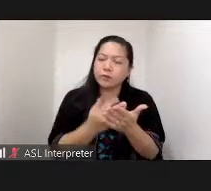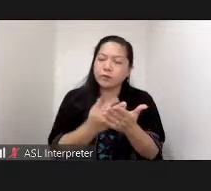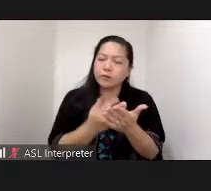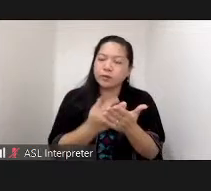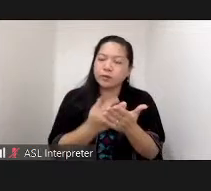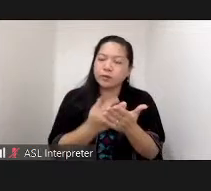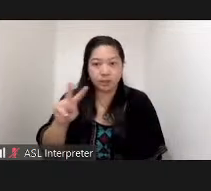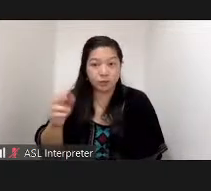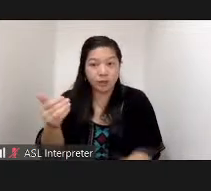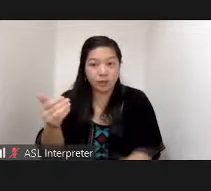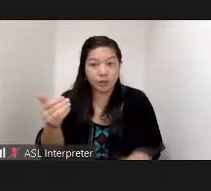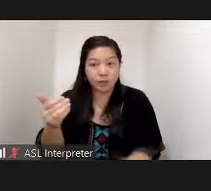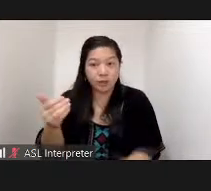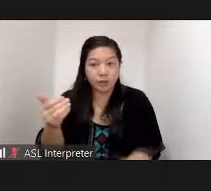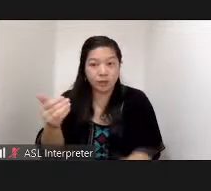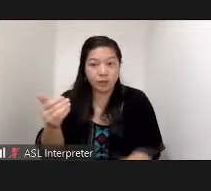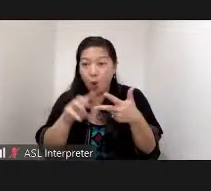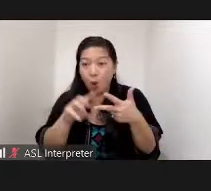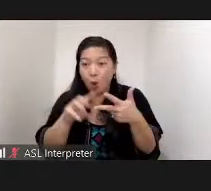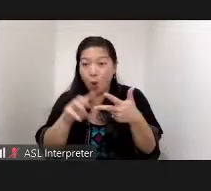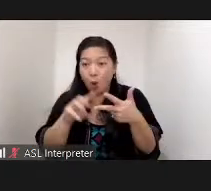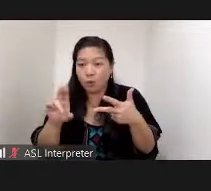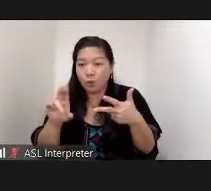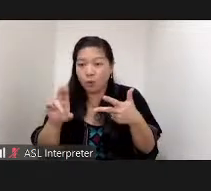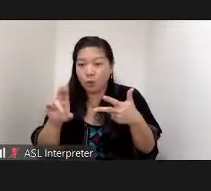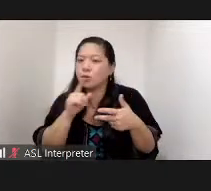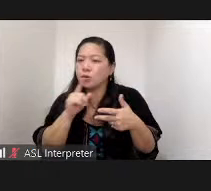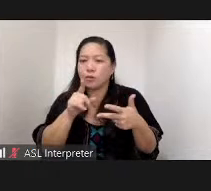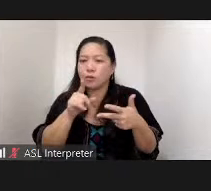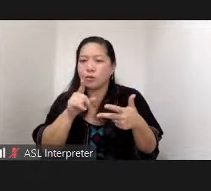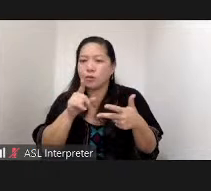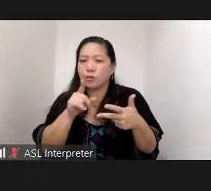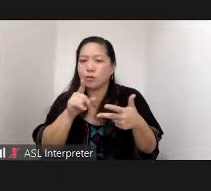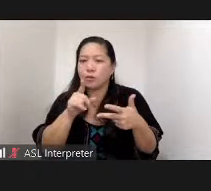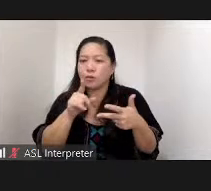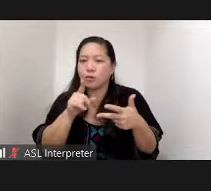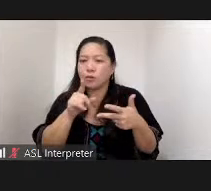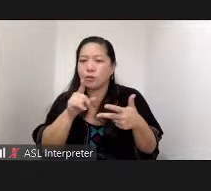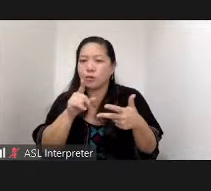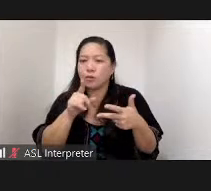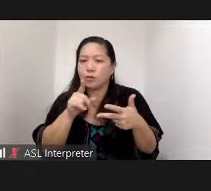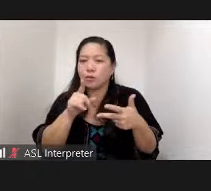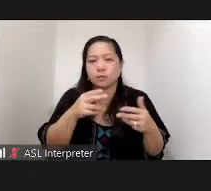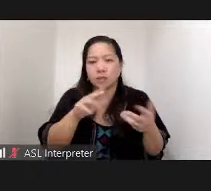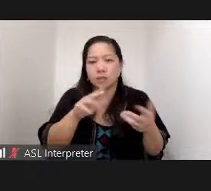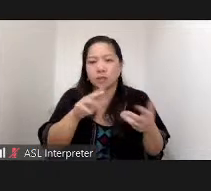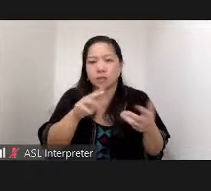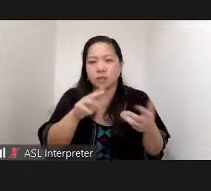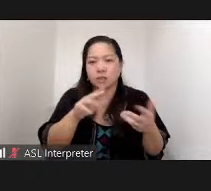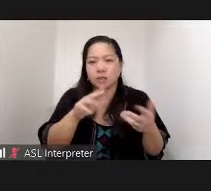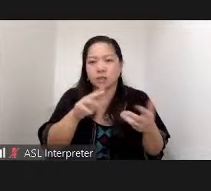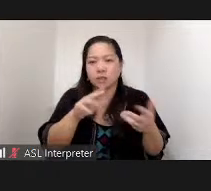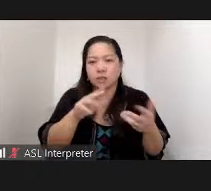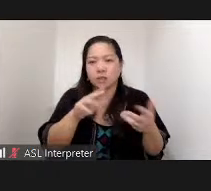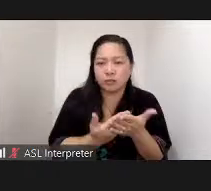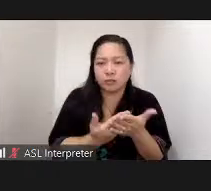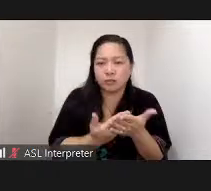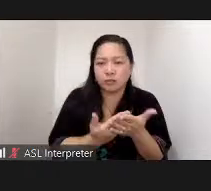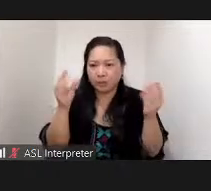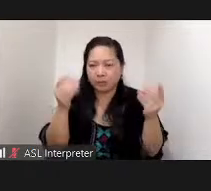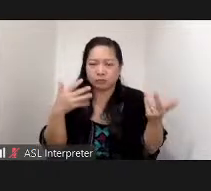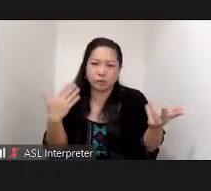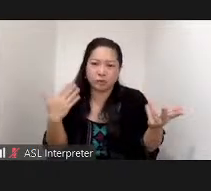Omicron really hit us hard. And proportionately, the dead on arrivals were lower in 2021 and